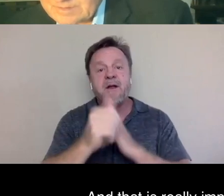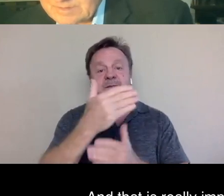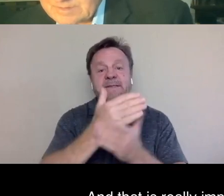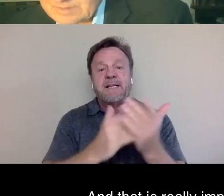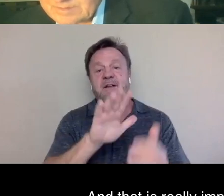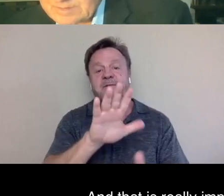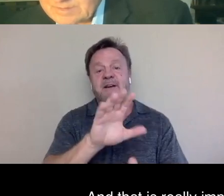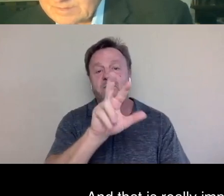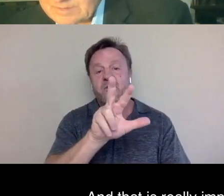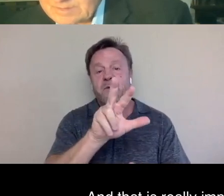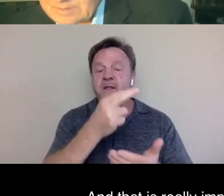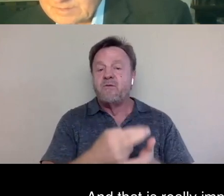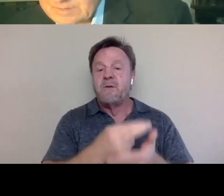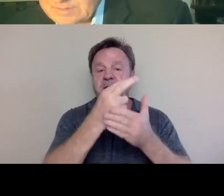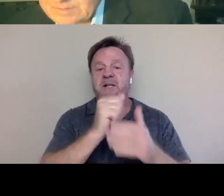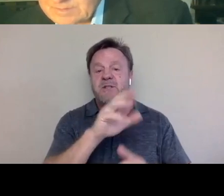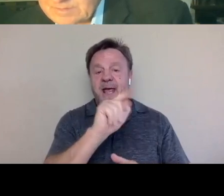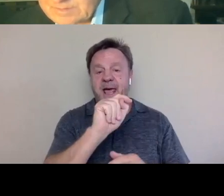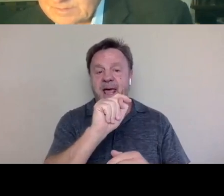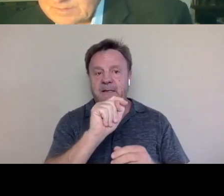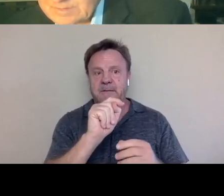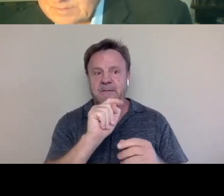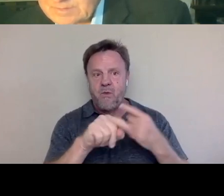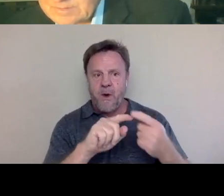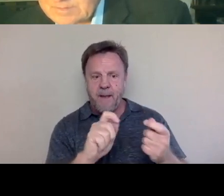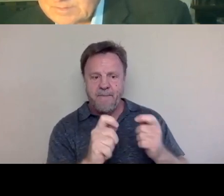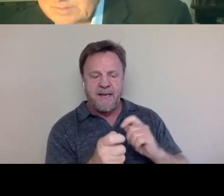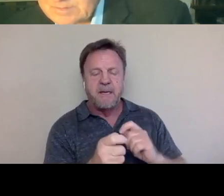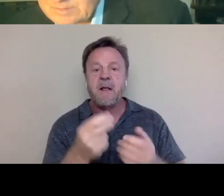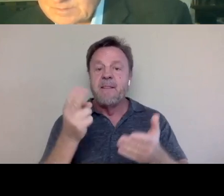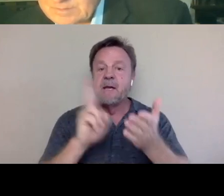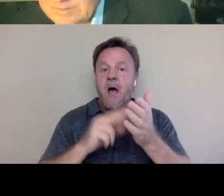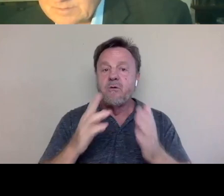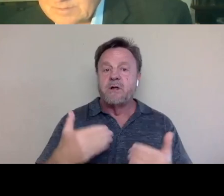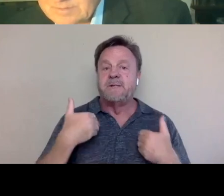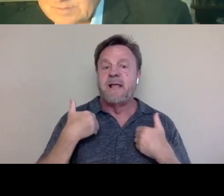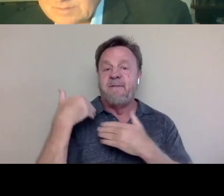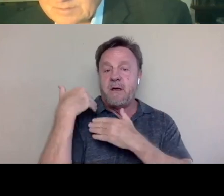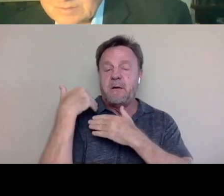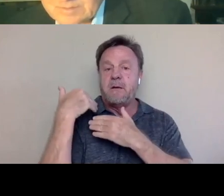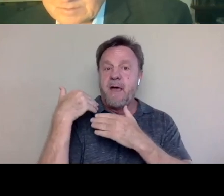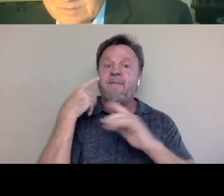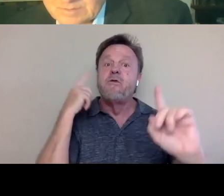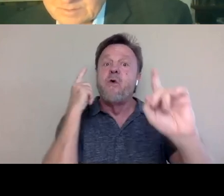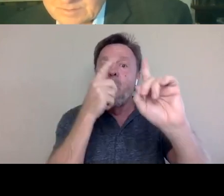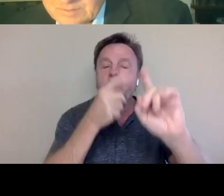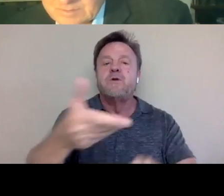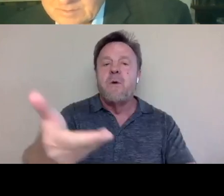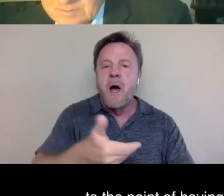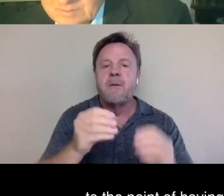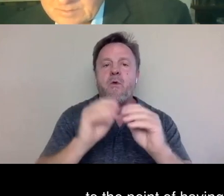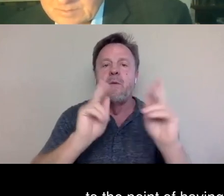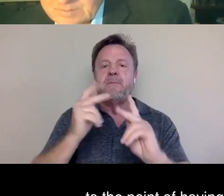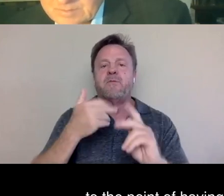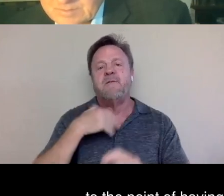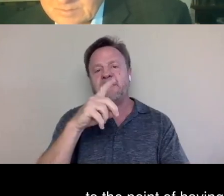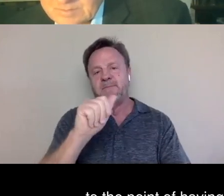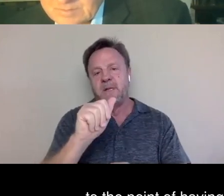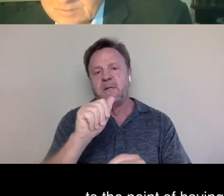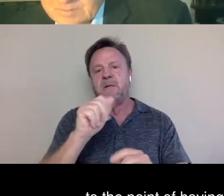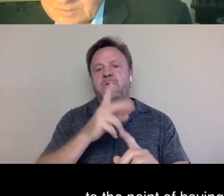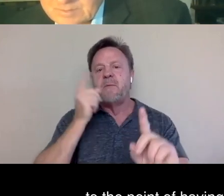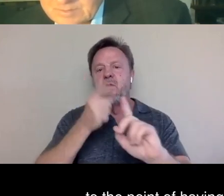the Rehabilitation Act as amended, those contractors have a goal to hire more people with disabilities to the point of